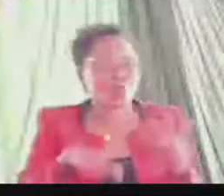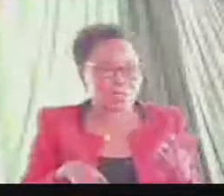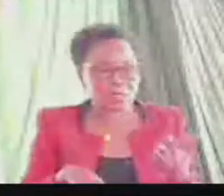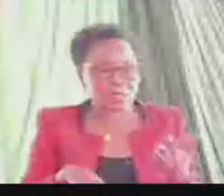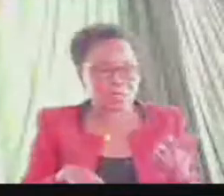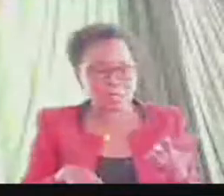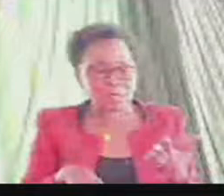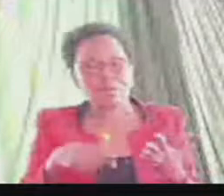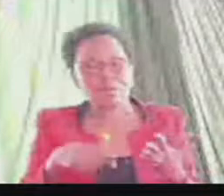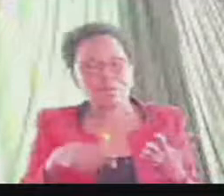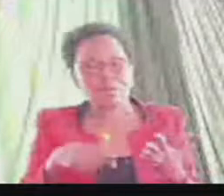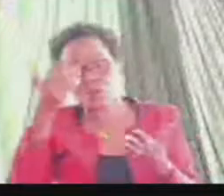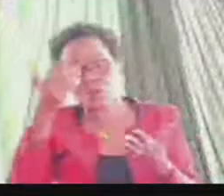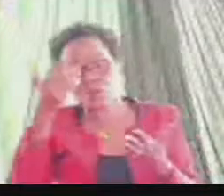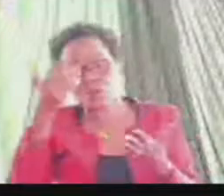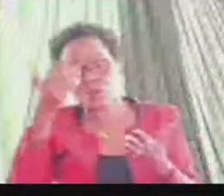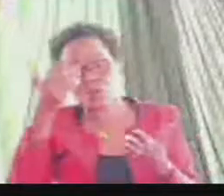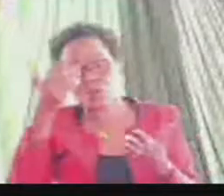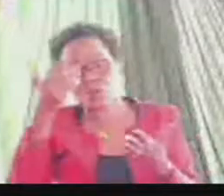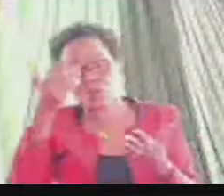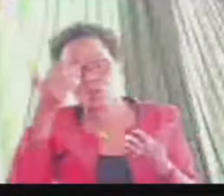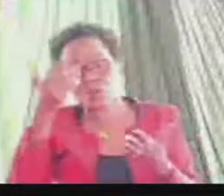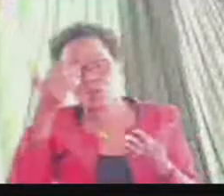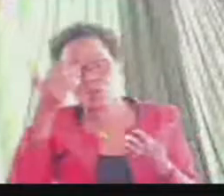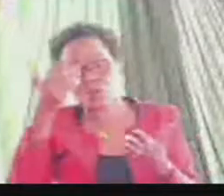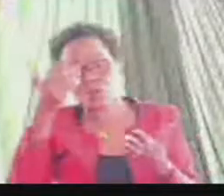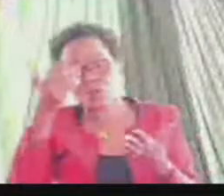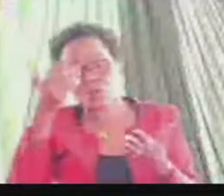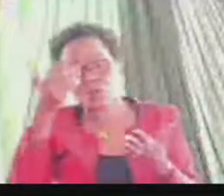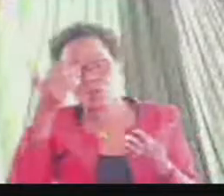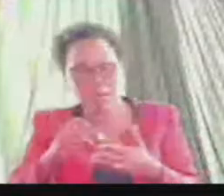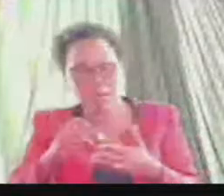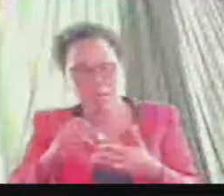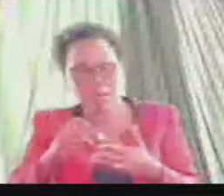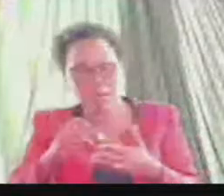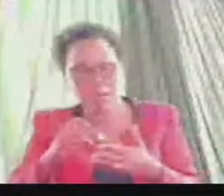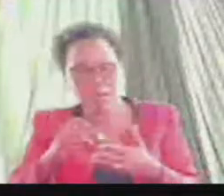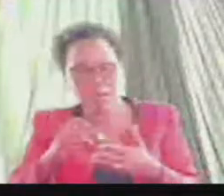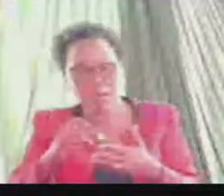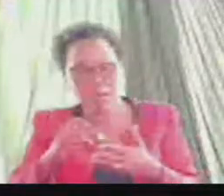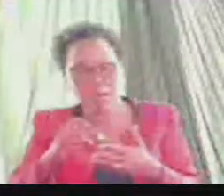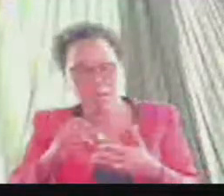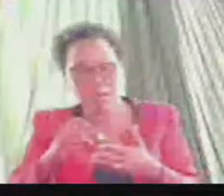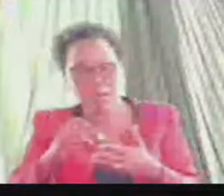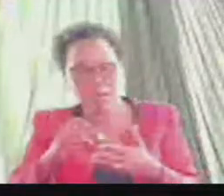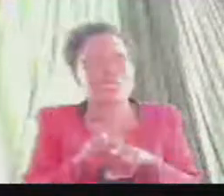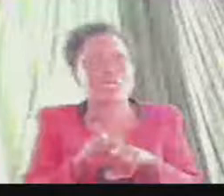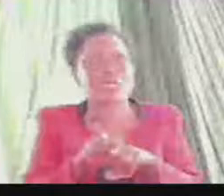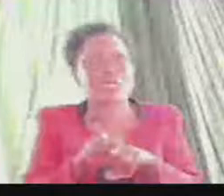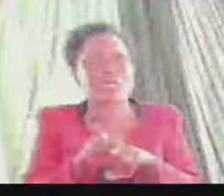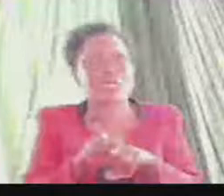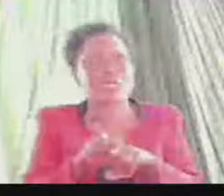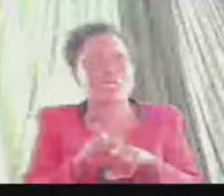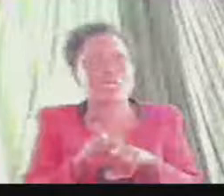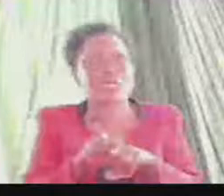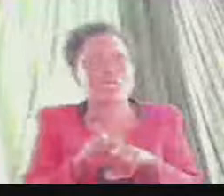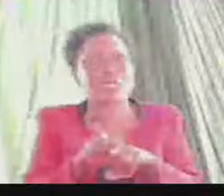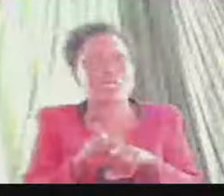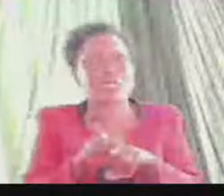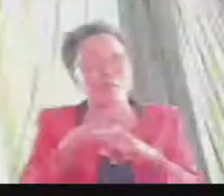where JSC now has to deal with it as a complaint, when it could probably also be sorted out administratively?